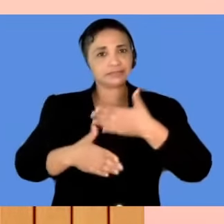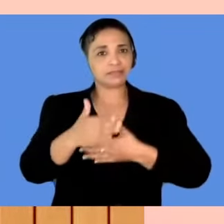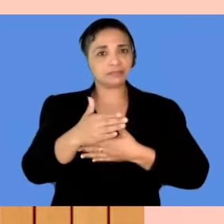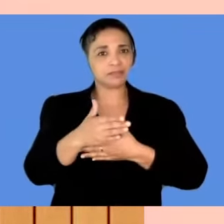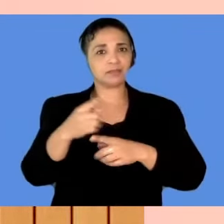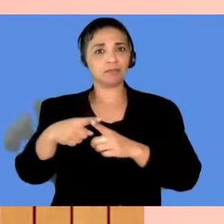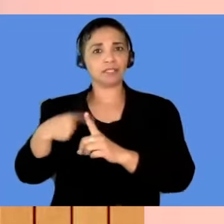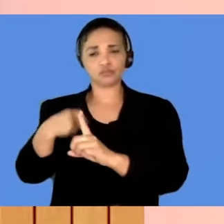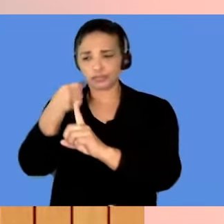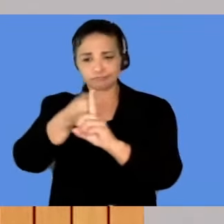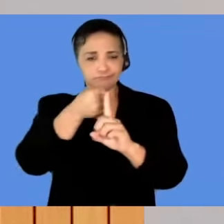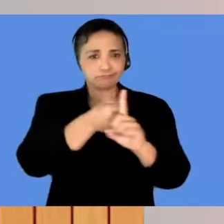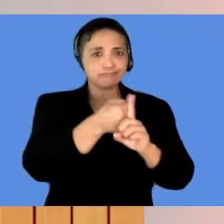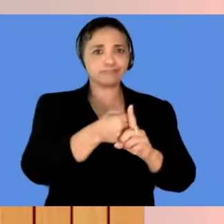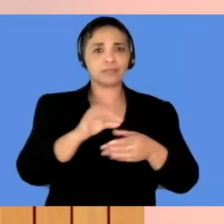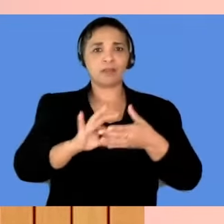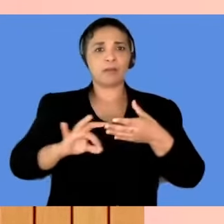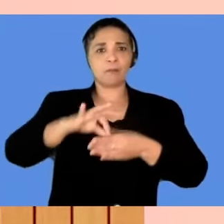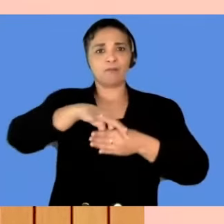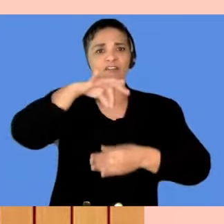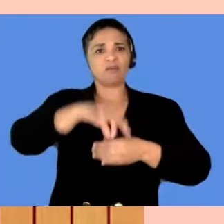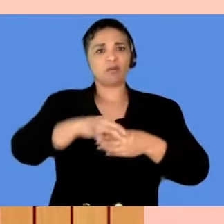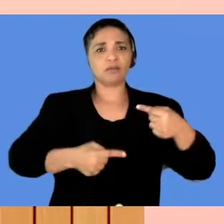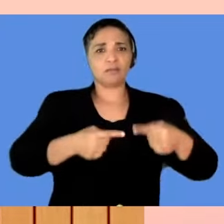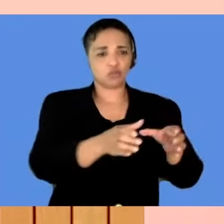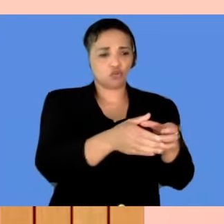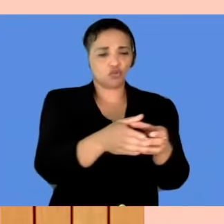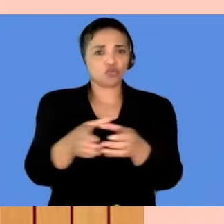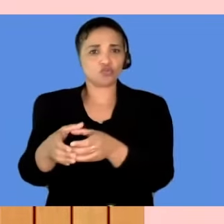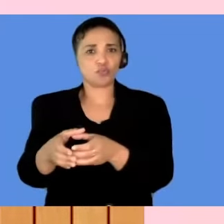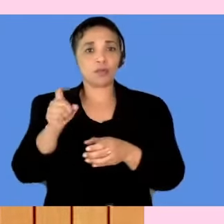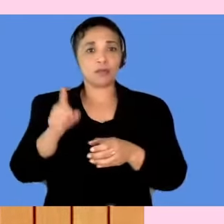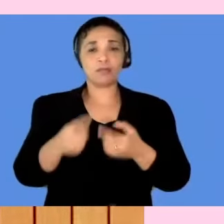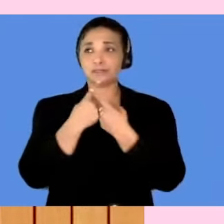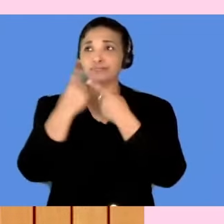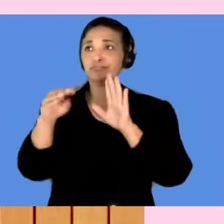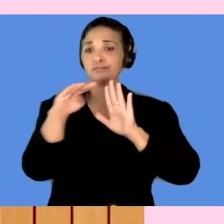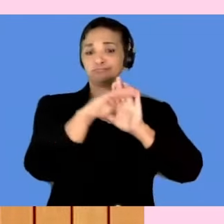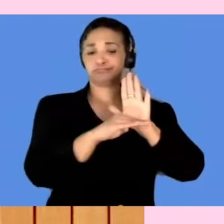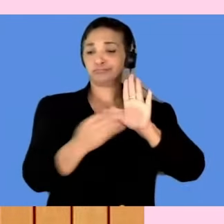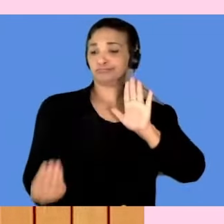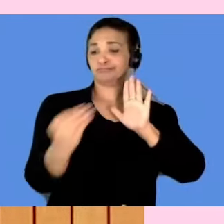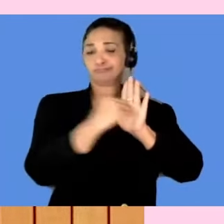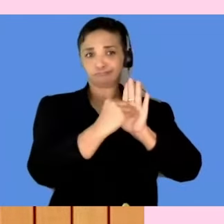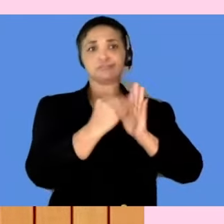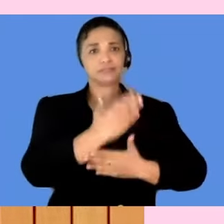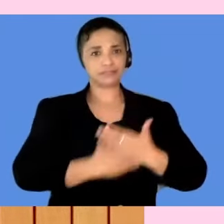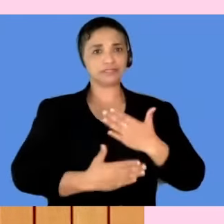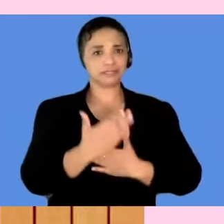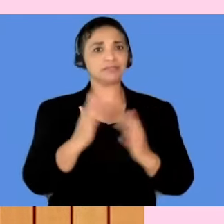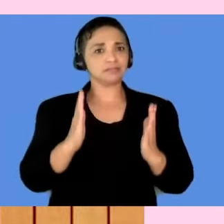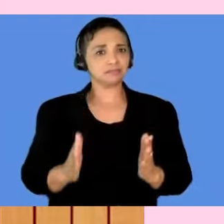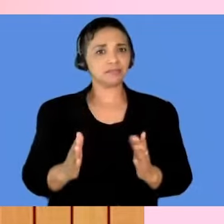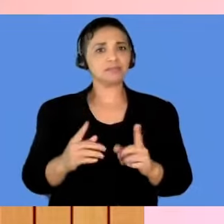bring in manifestos, include disability in their manifestos based on demand made by these organizations of persons